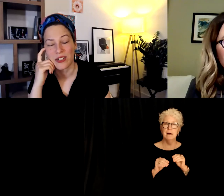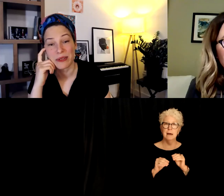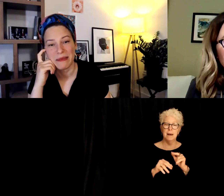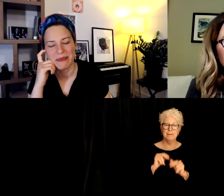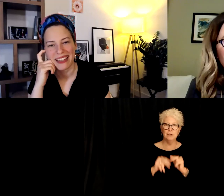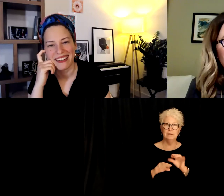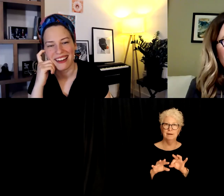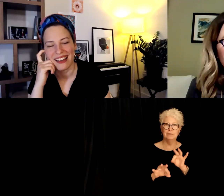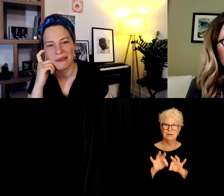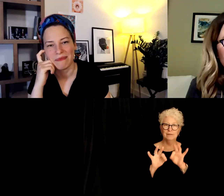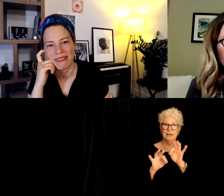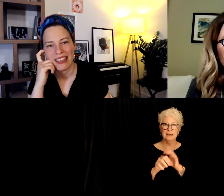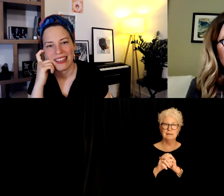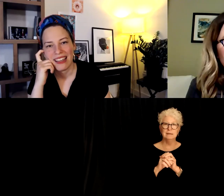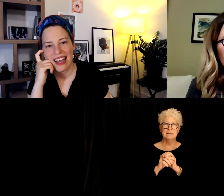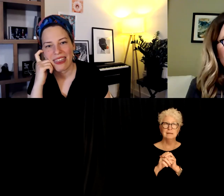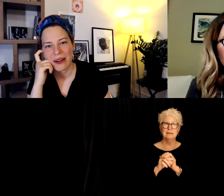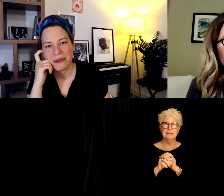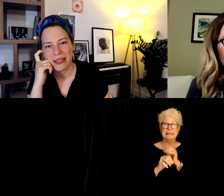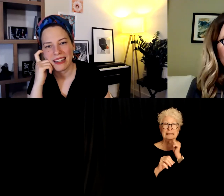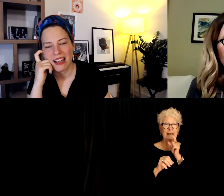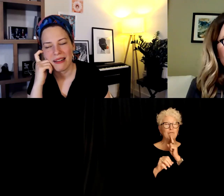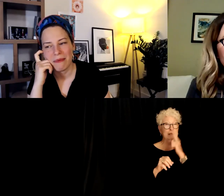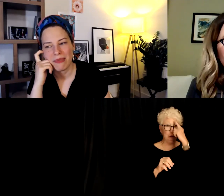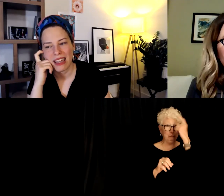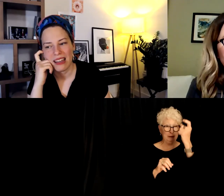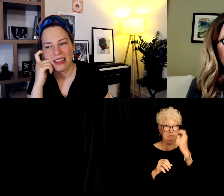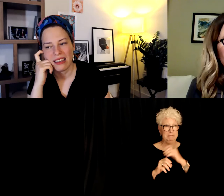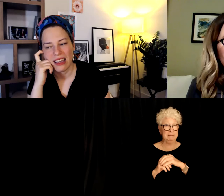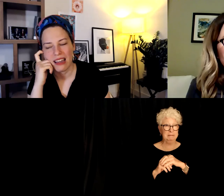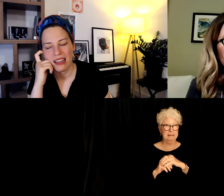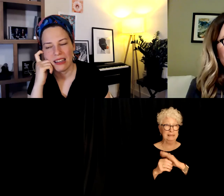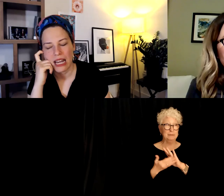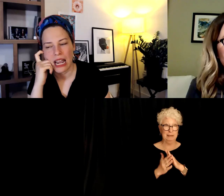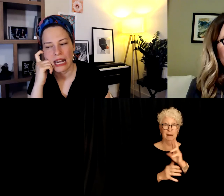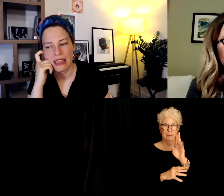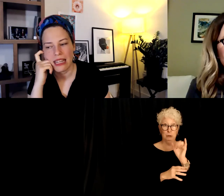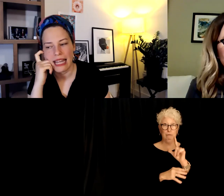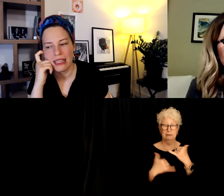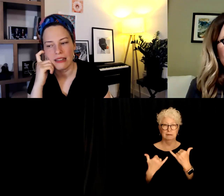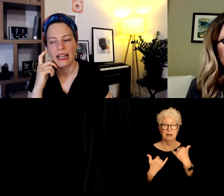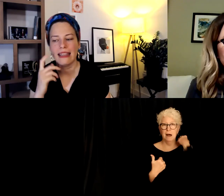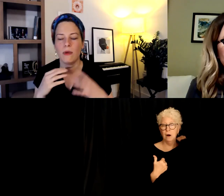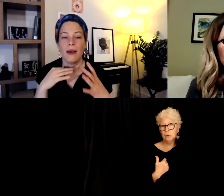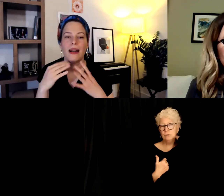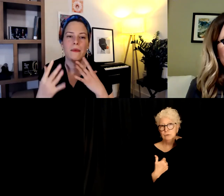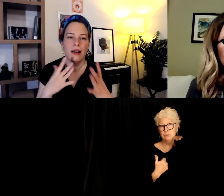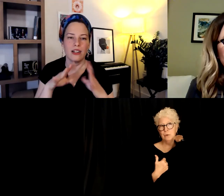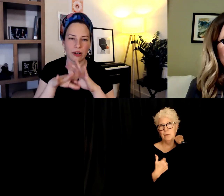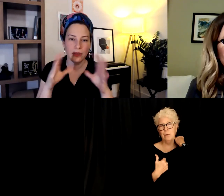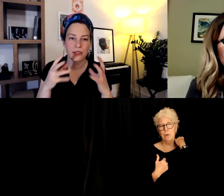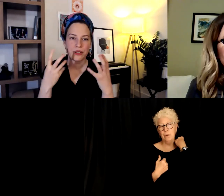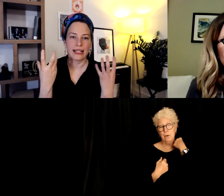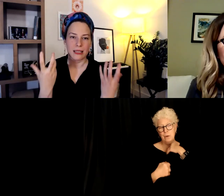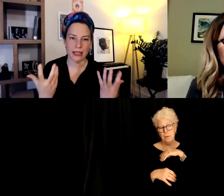a dream than I thought it would be. And I think what I want in